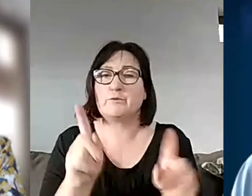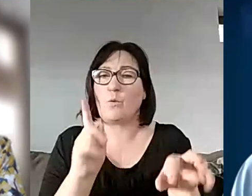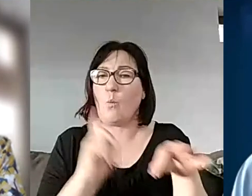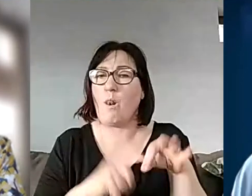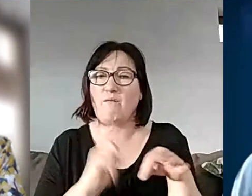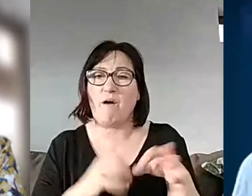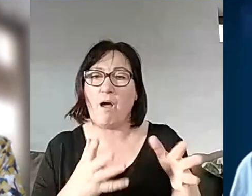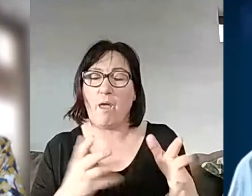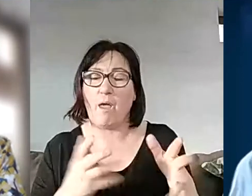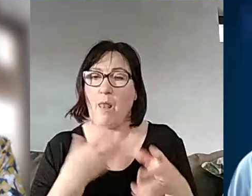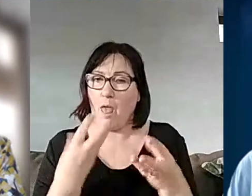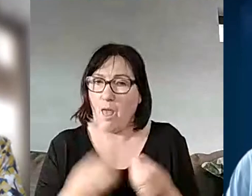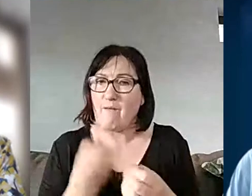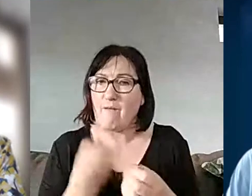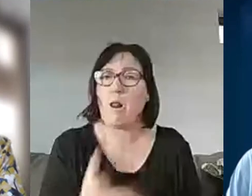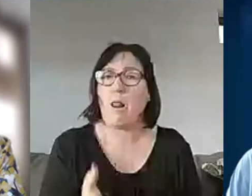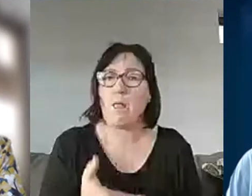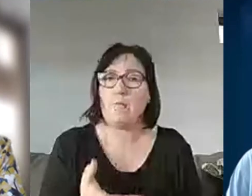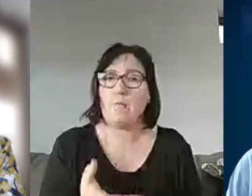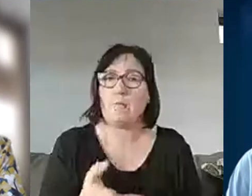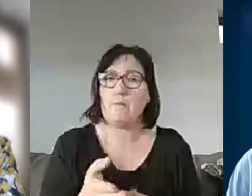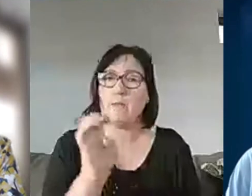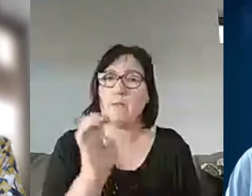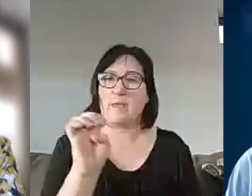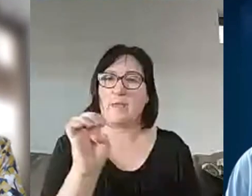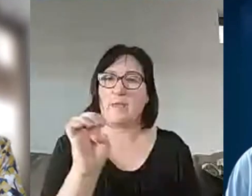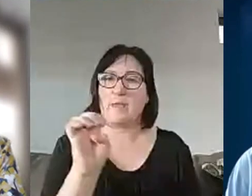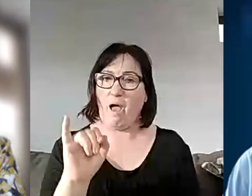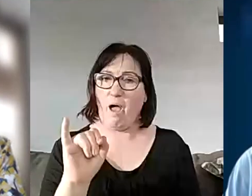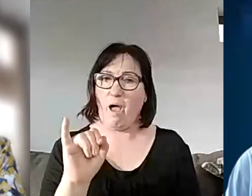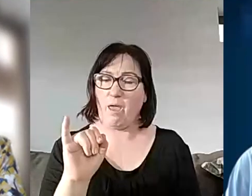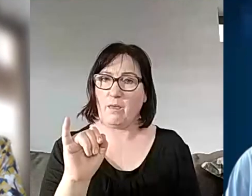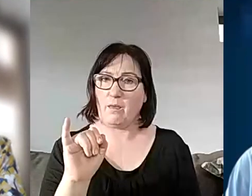claimed ETI for him or her? Will SARS penalize me?